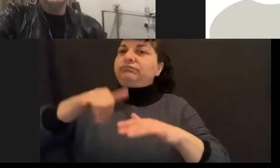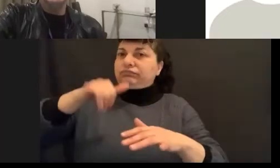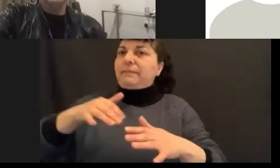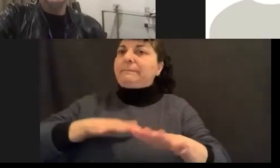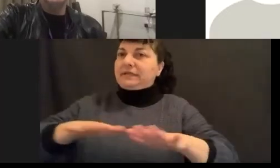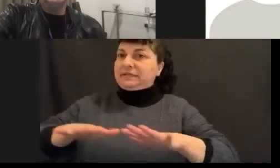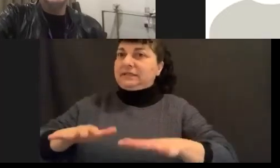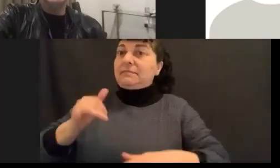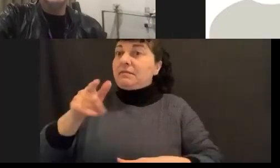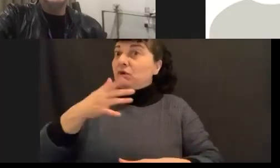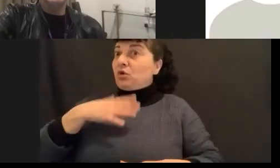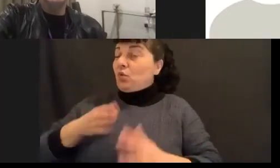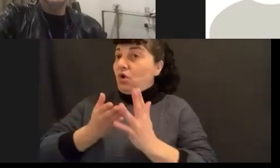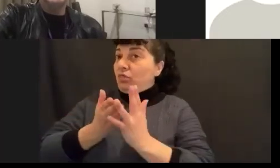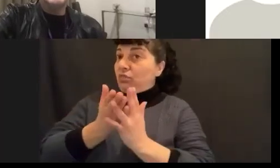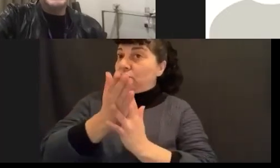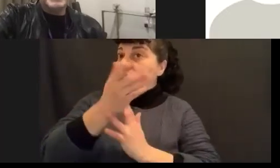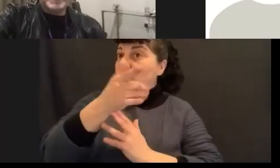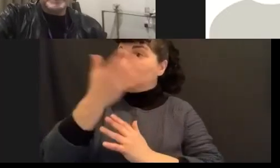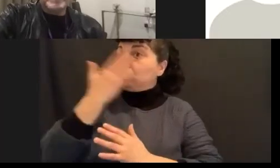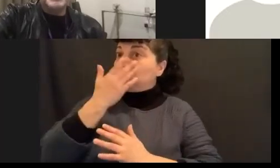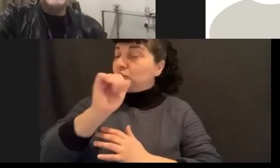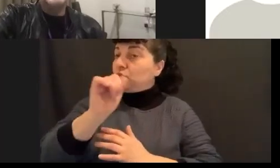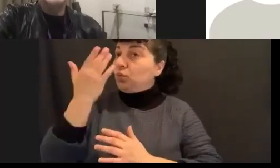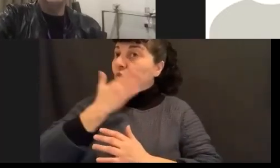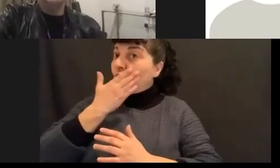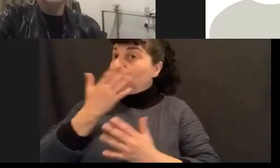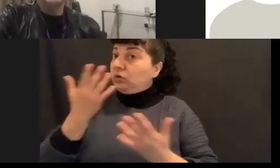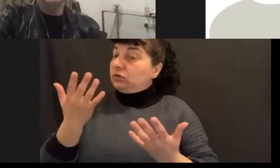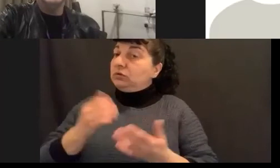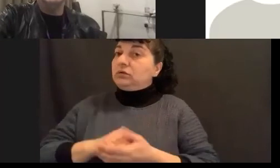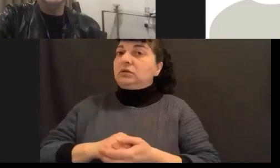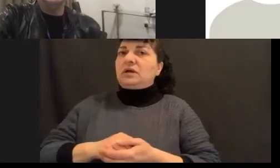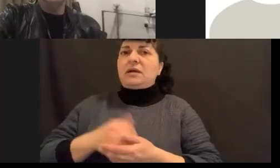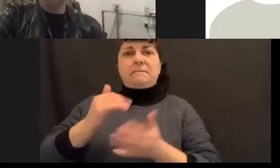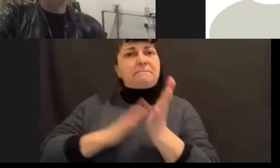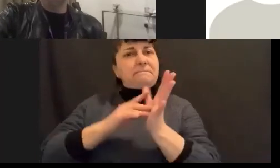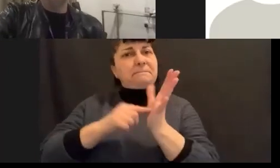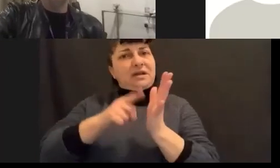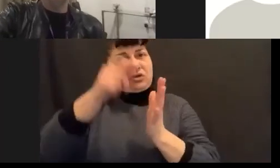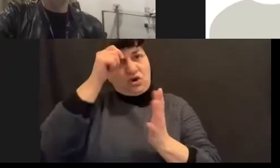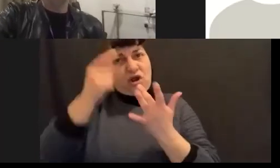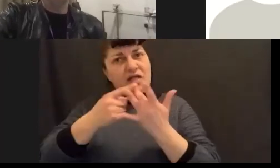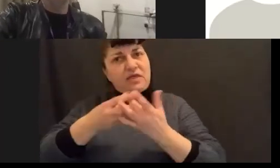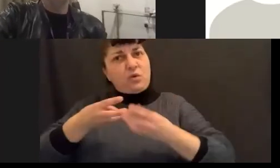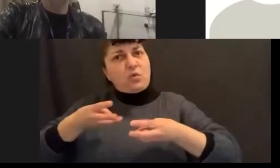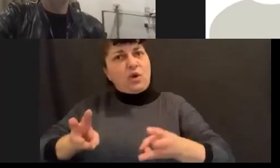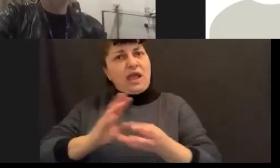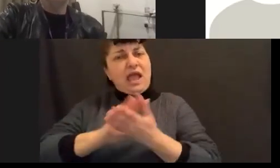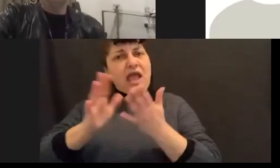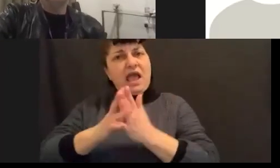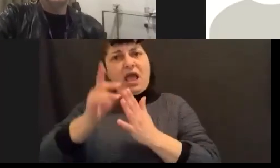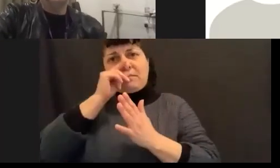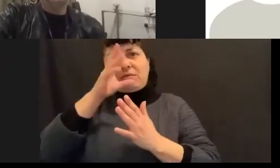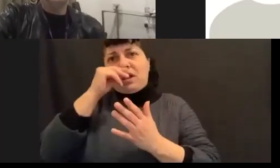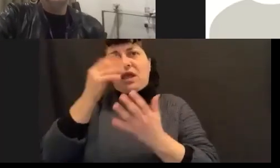the school if it's caught up in the school, or I'm not sure, Matt, if you've got another way of helping people who are really stuck. You can't get through